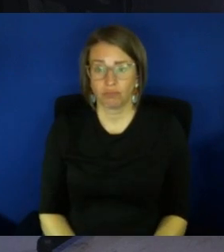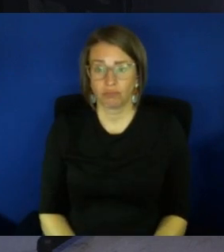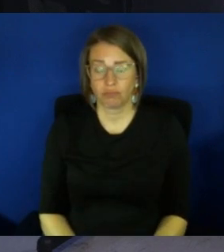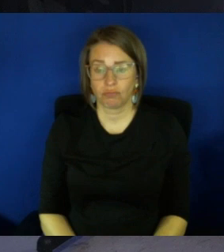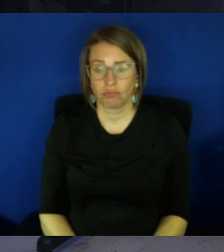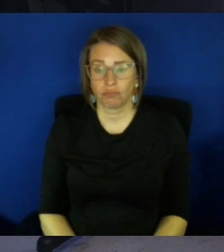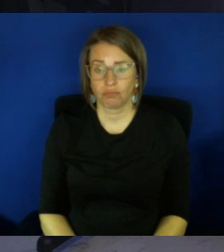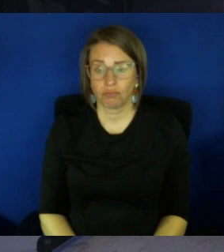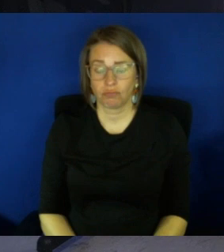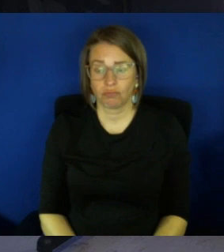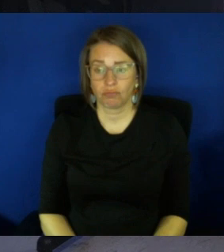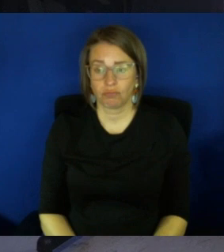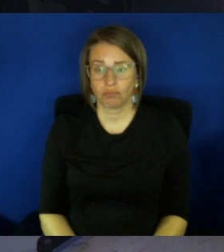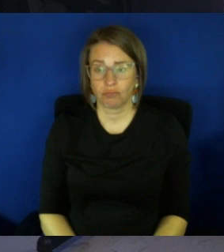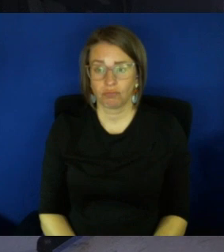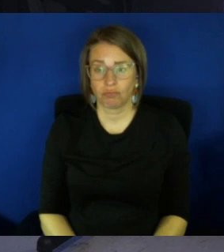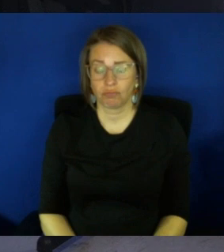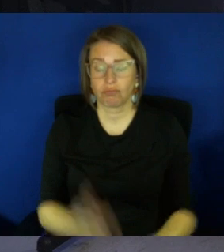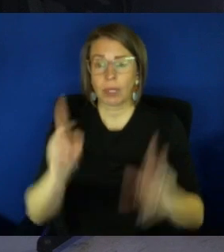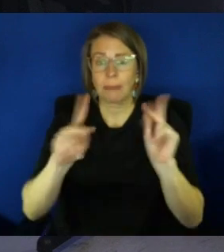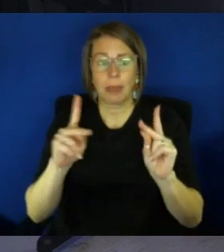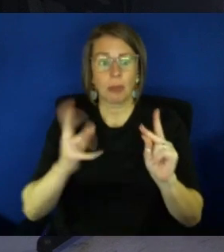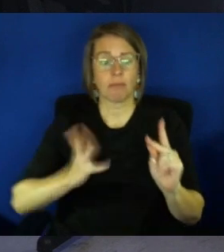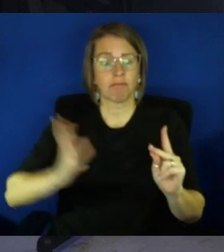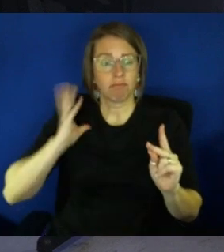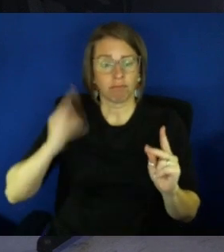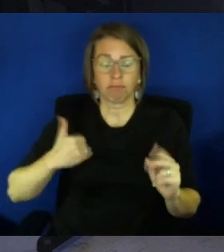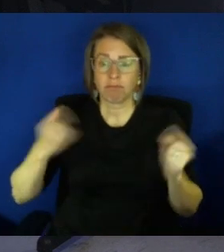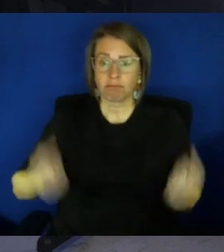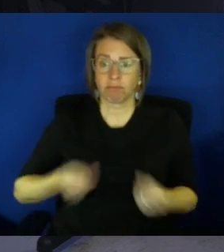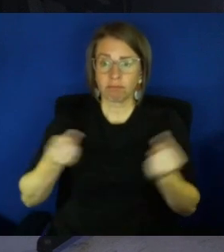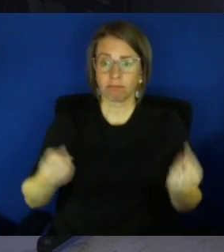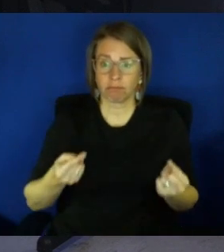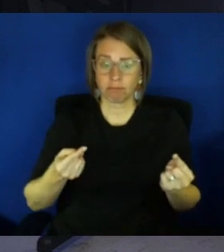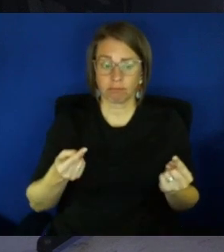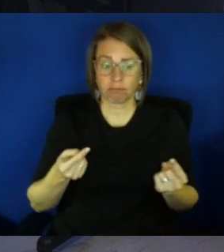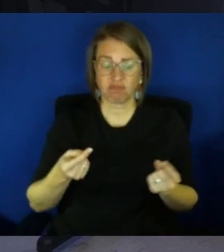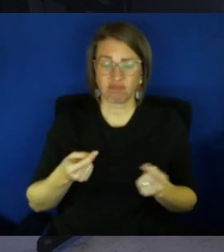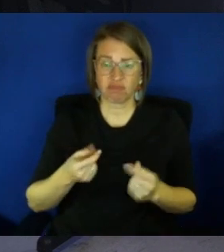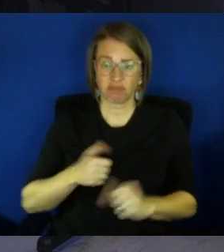walking. You think about the people who have had injuries or have disease that can't prevent them from walking,